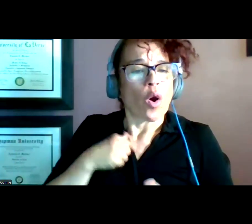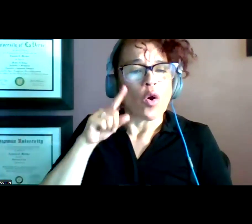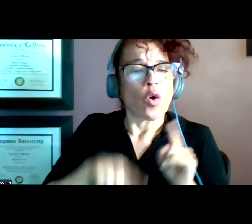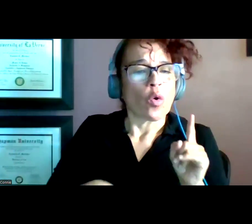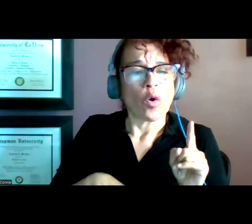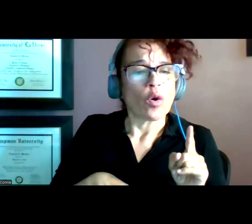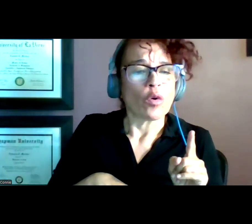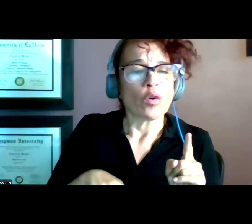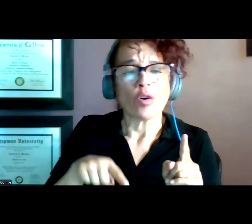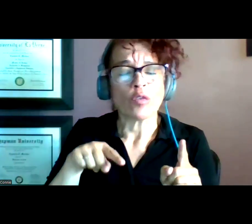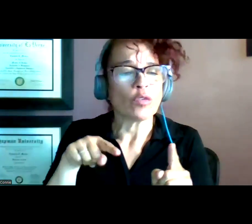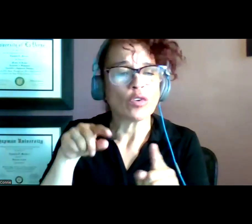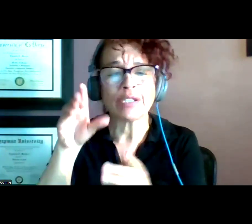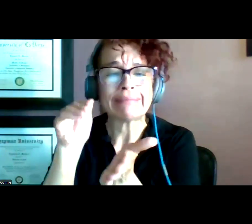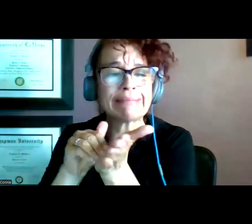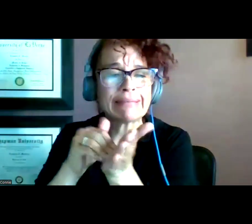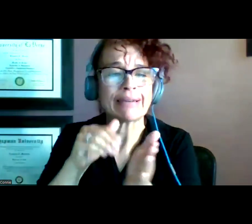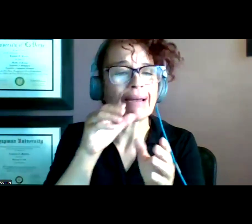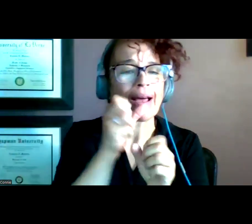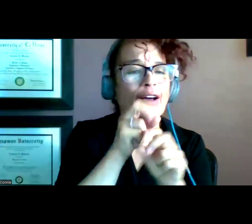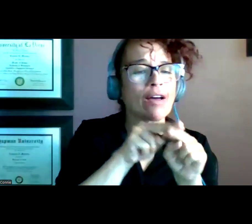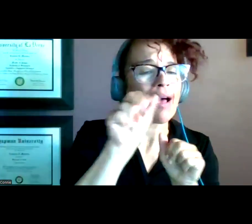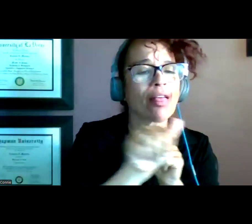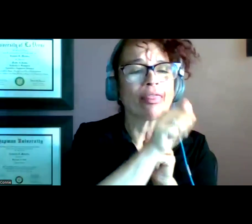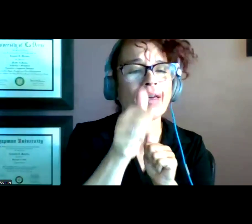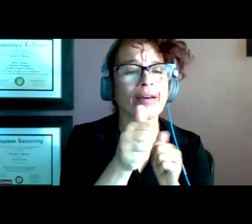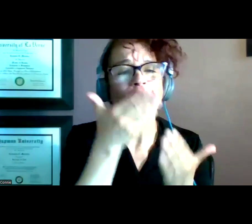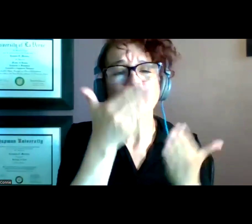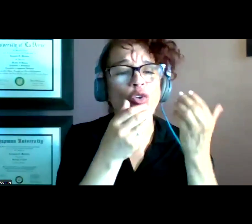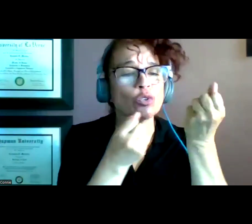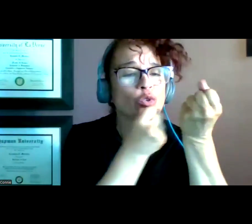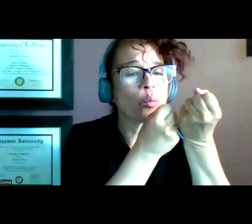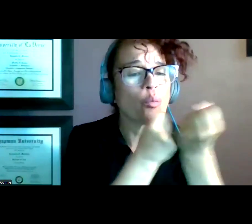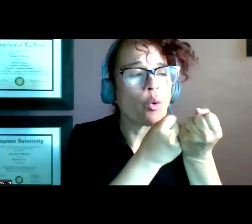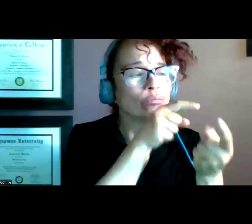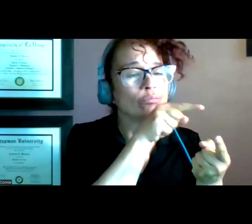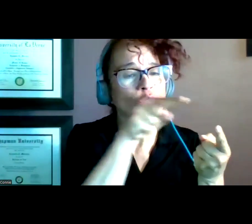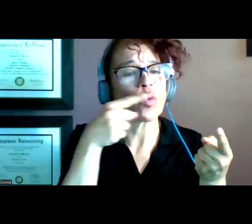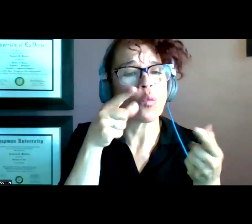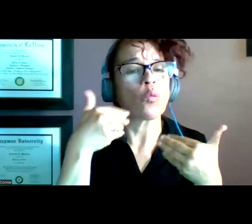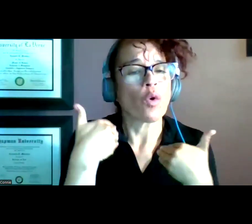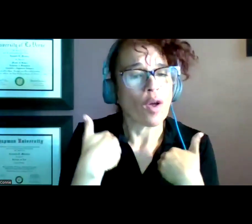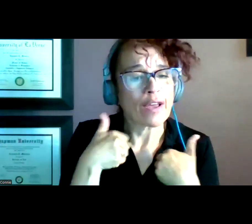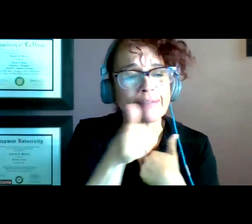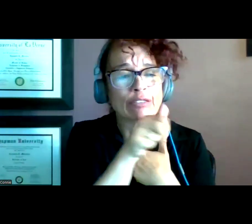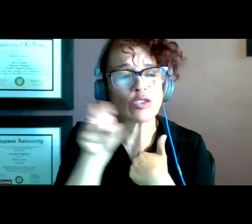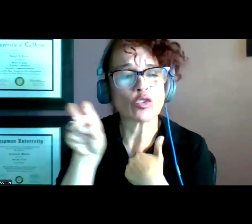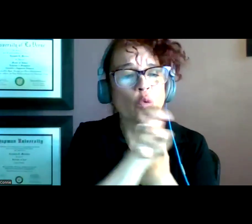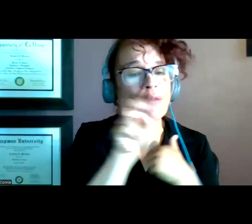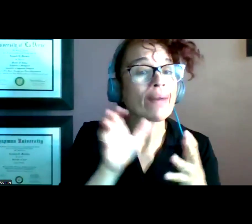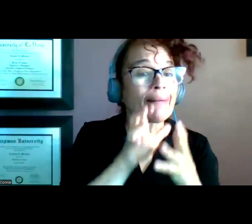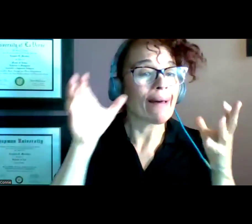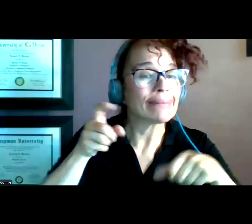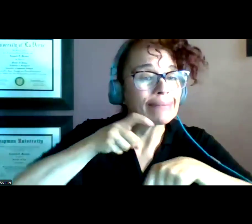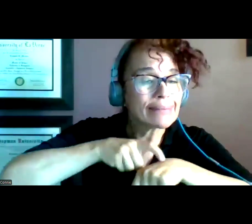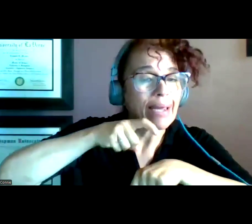shopping, we can't go to the doctors, we can't get those other community support unless we have transportation a lot of times.